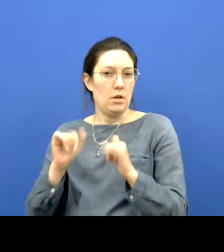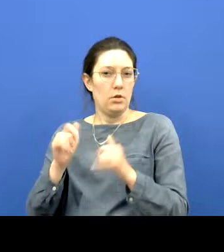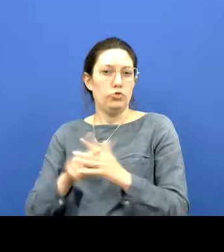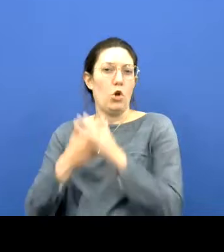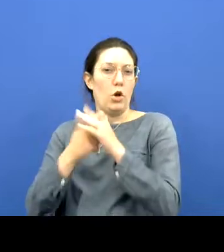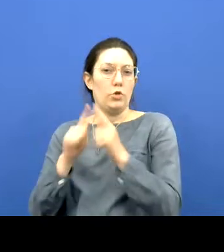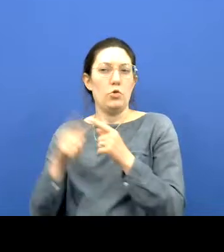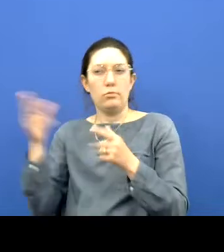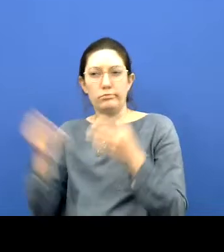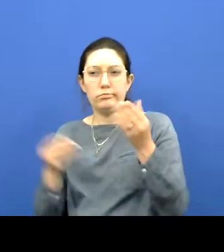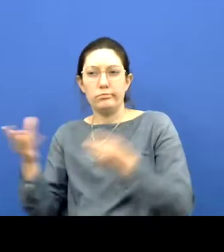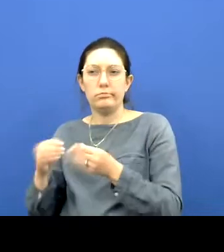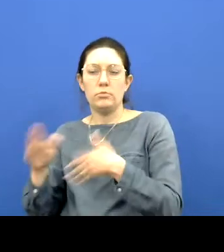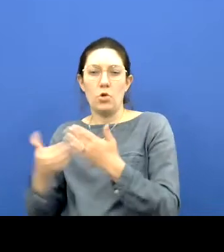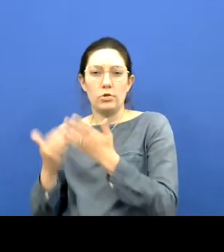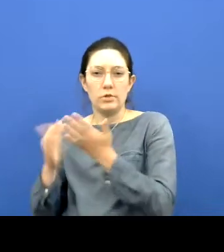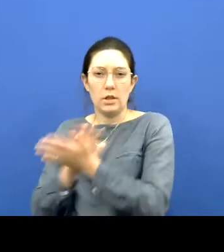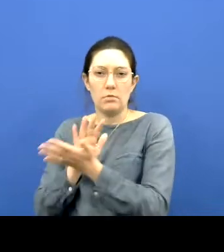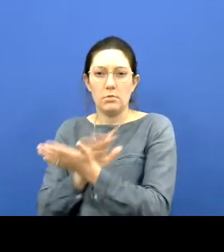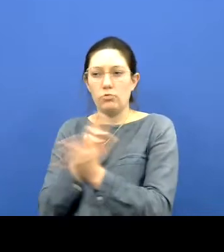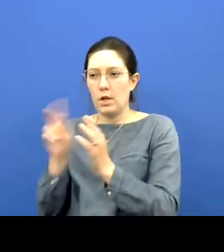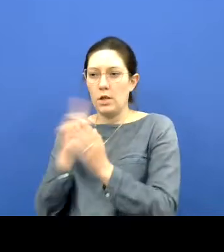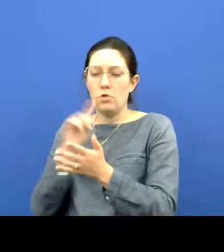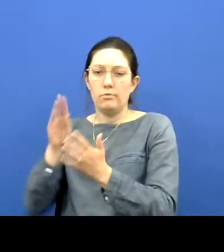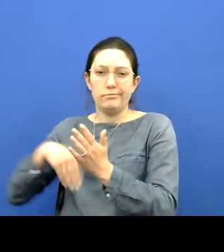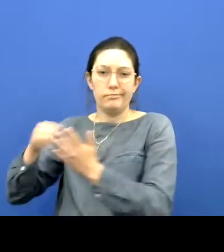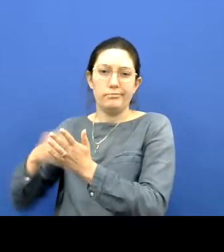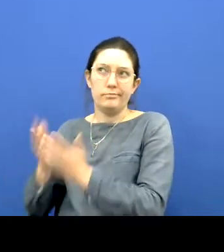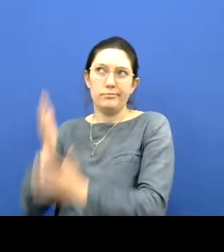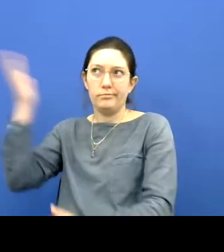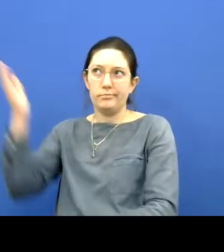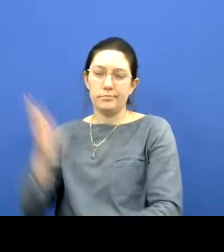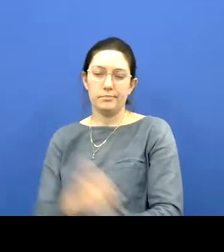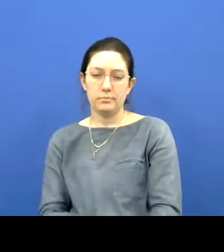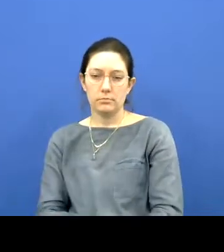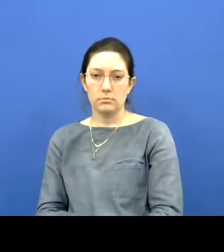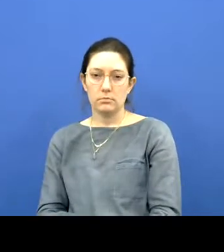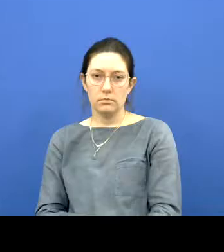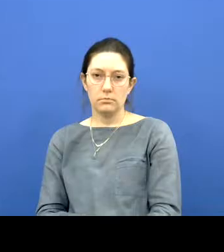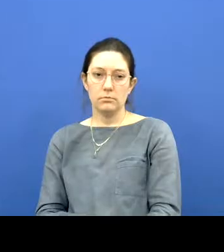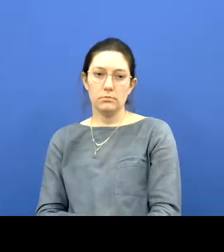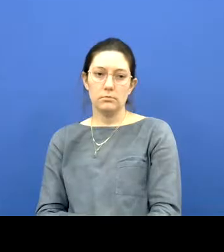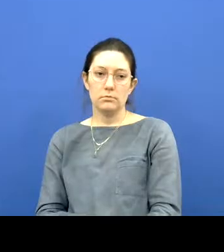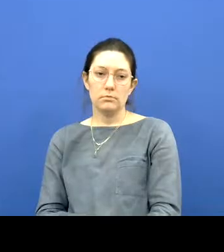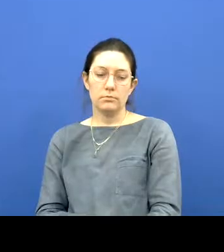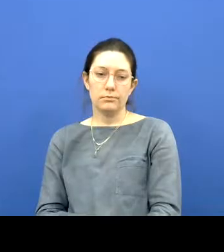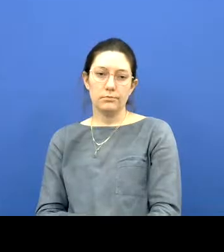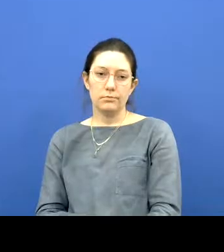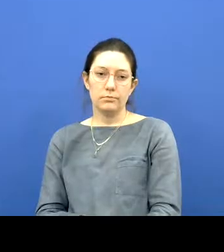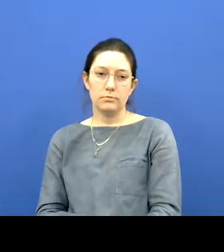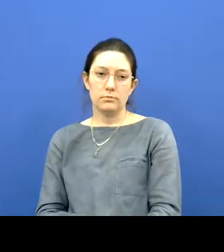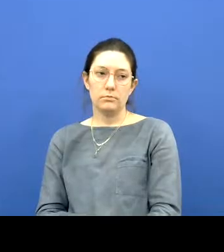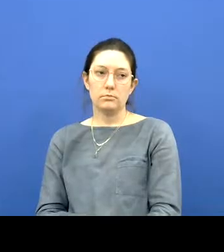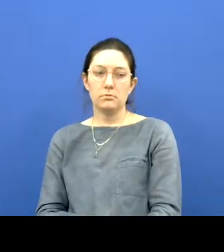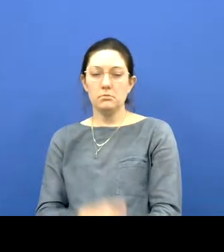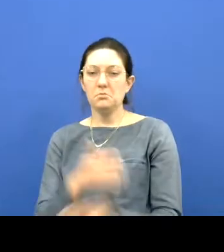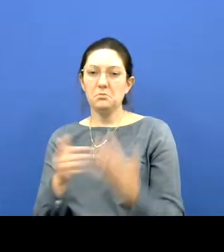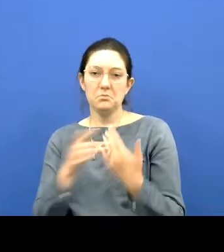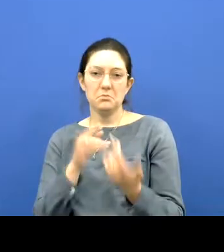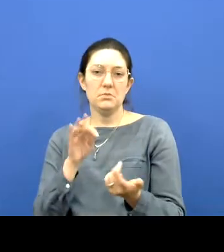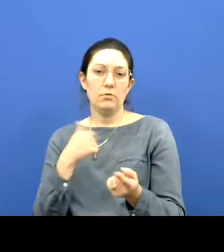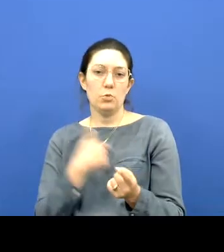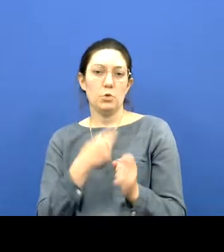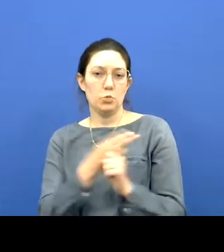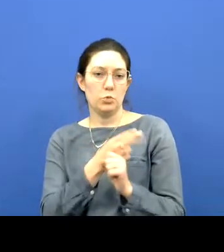pull together all the documents that we're gonna have to need to upload these, whether we use another firm or not. Probably with going